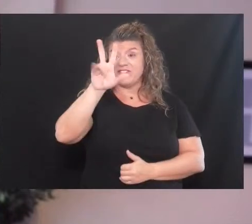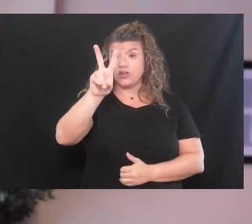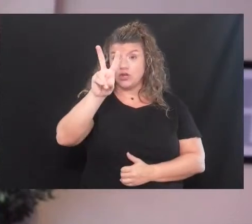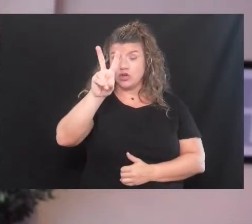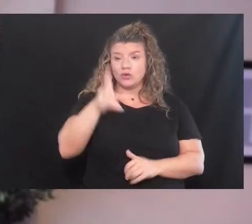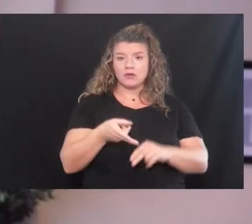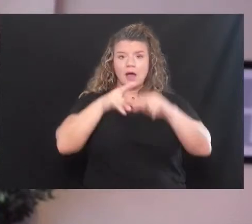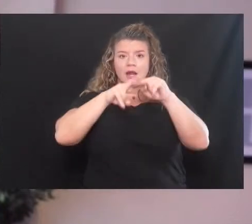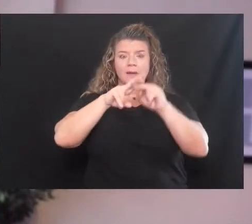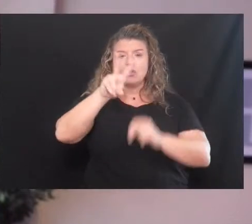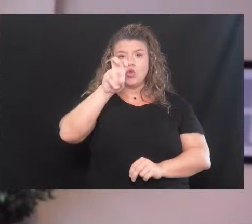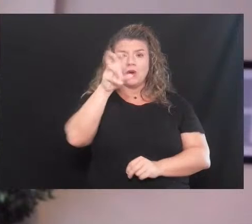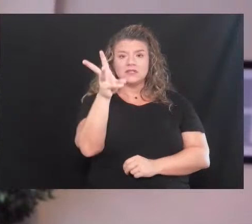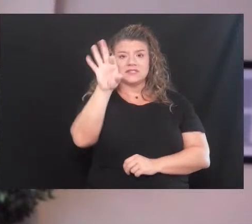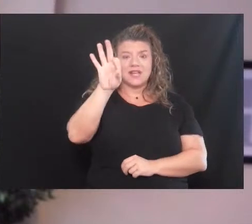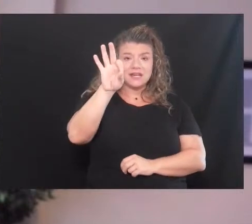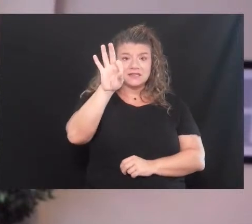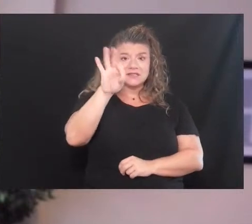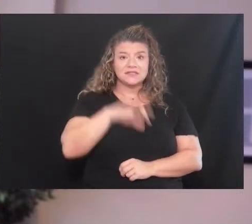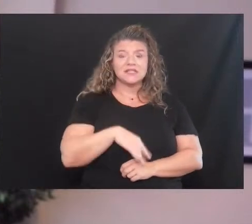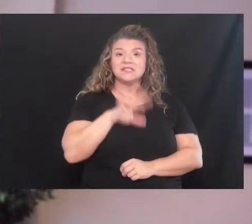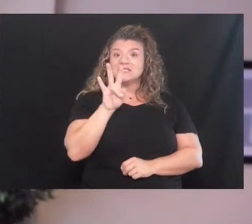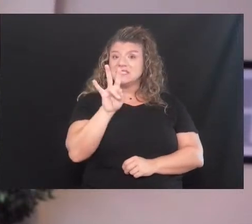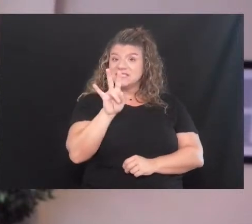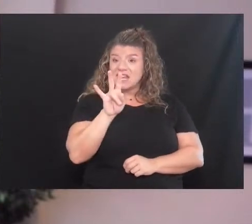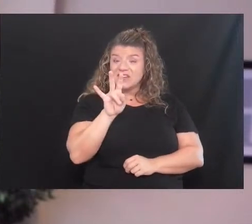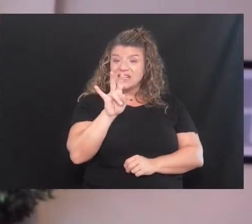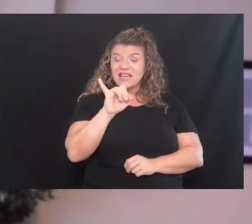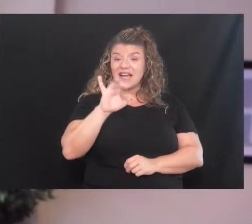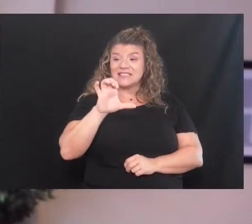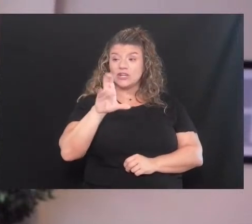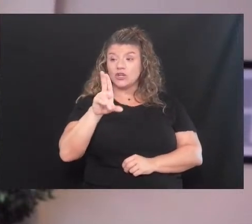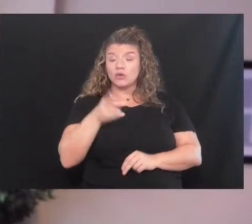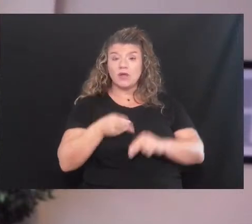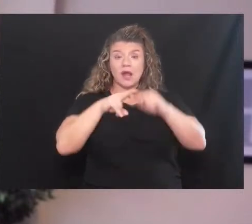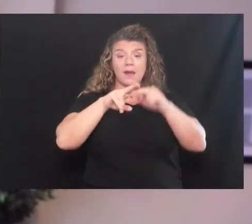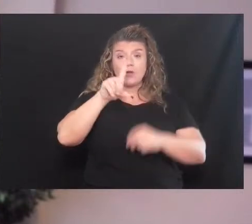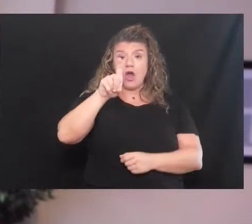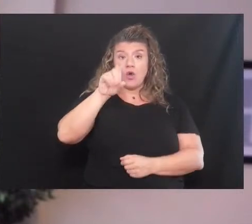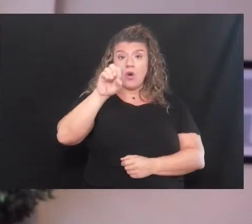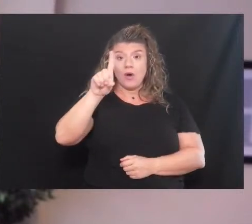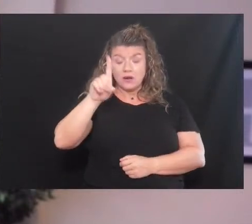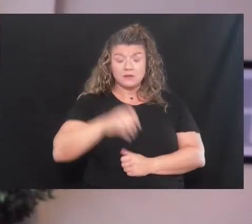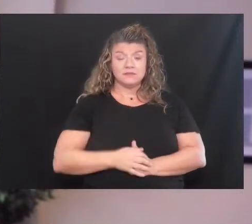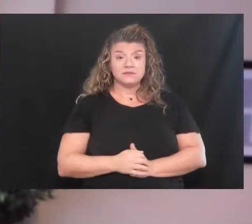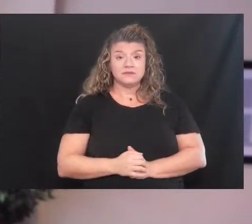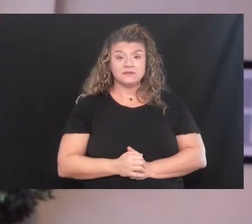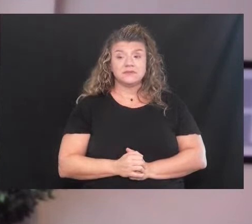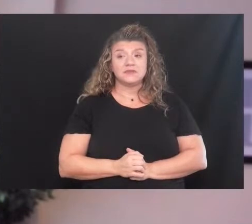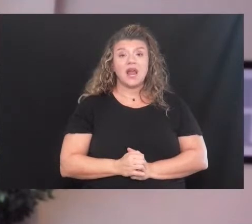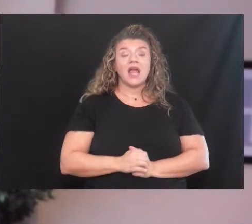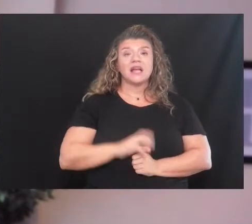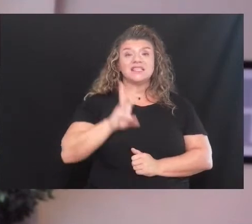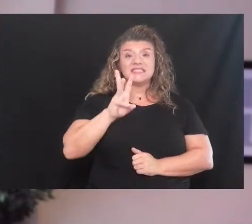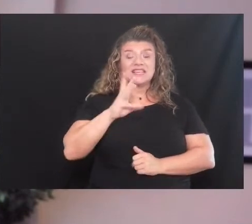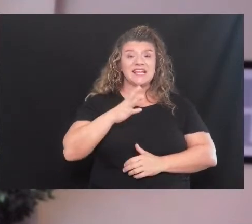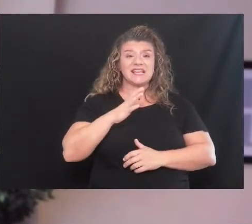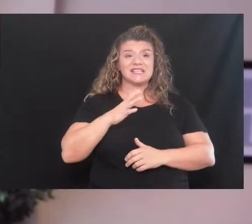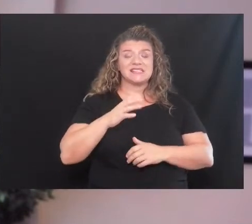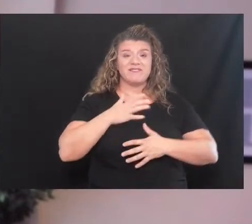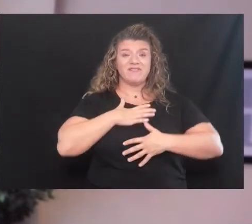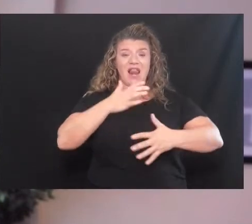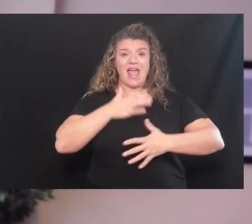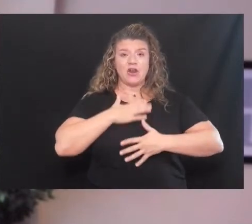to 269. That 17 ICU number has gone to 101. And that 6 ventilator number has gone